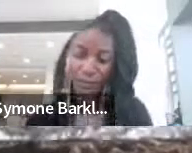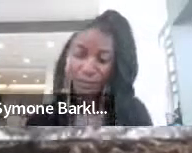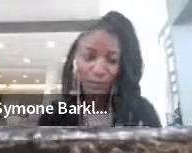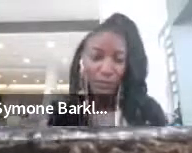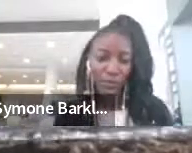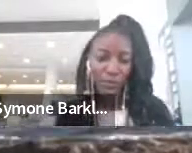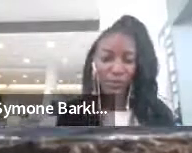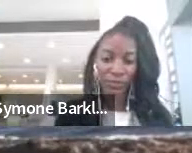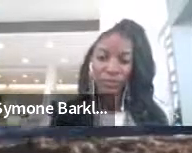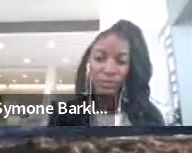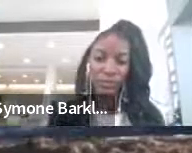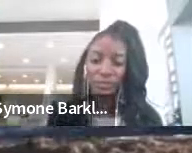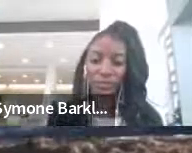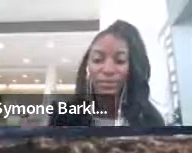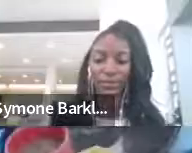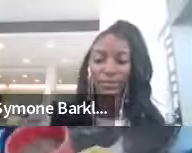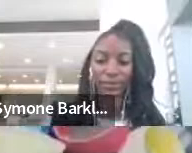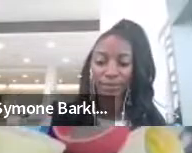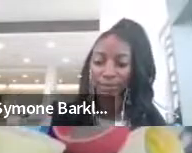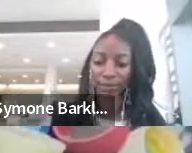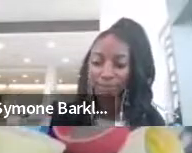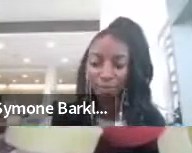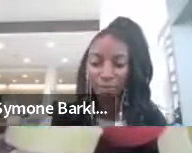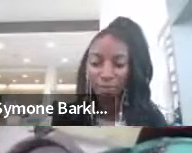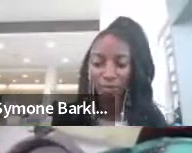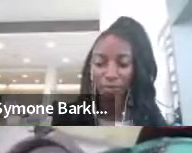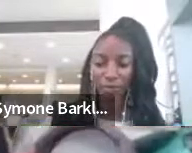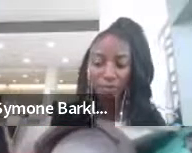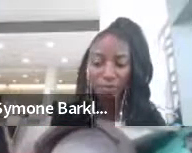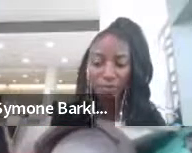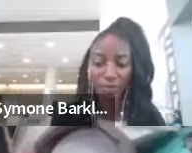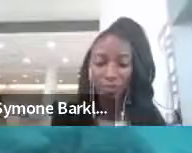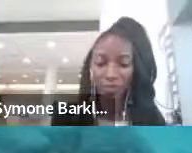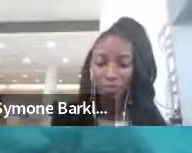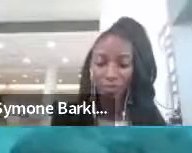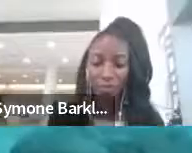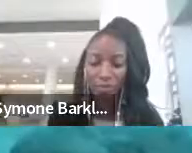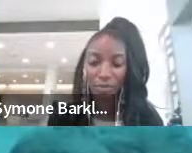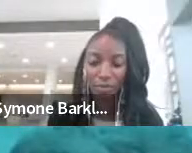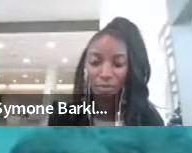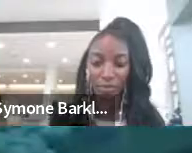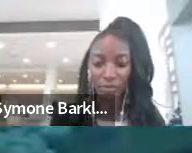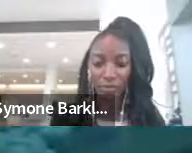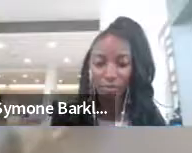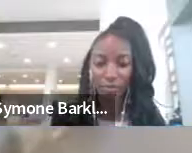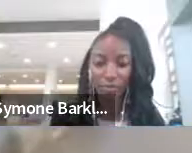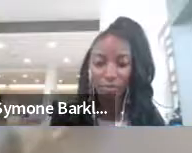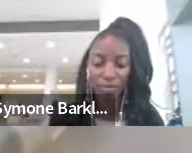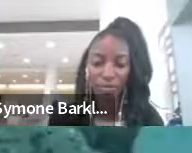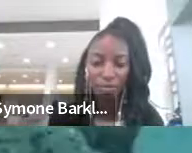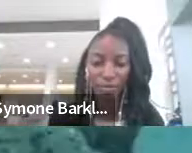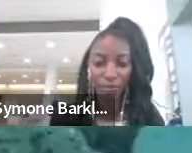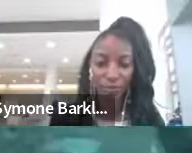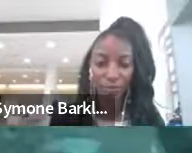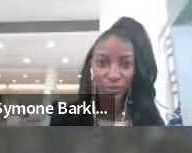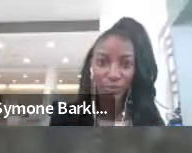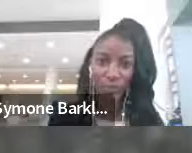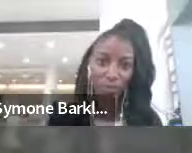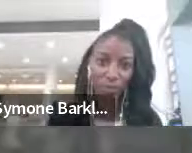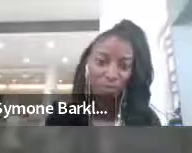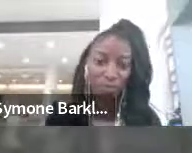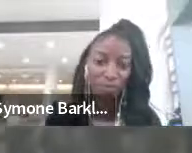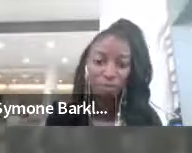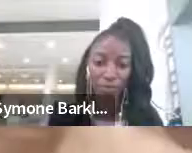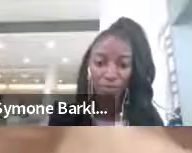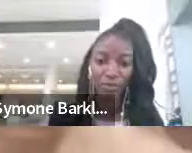we find when we do shoreline cleanups are plastics. But we also find rubber, cloth, glass, metal, and